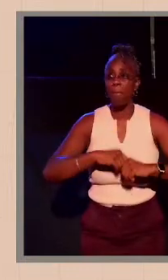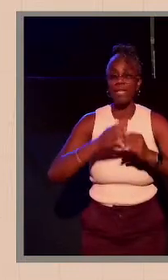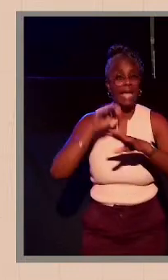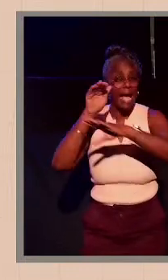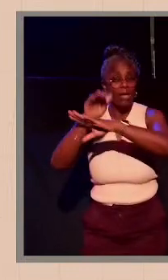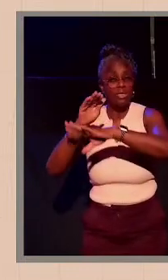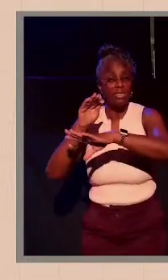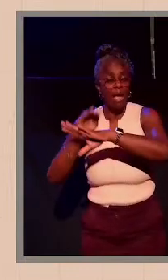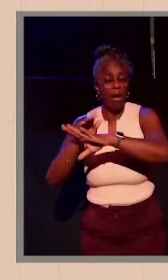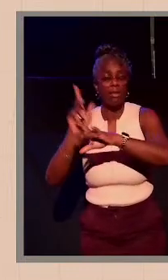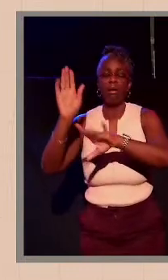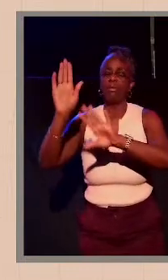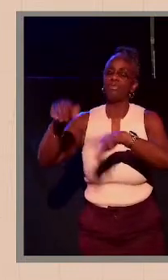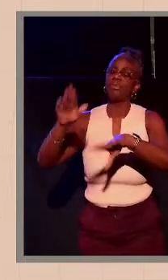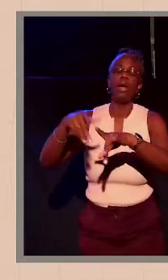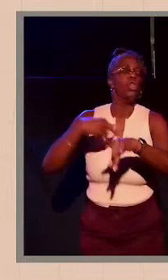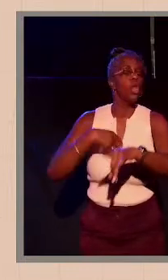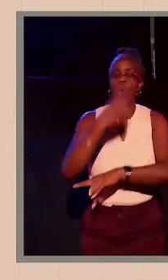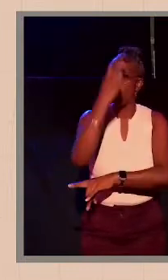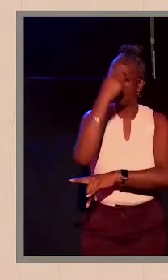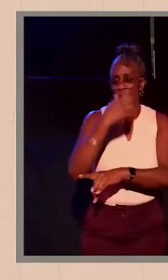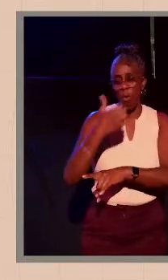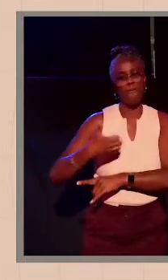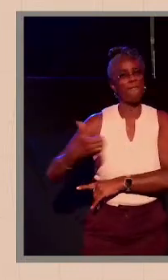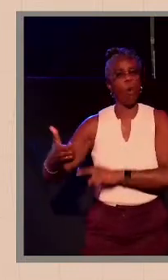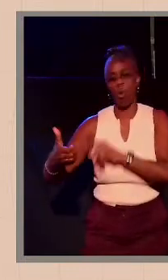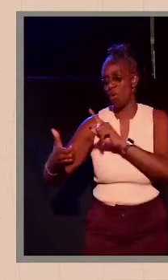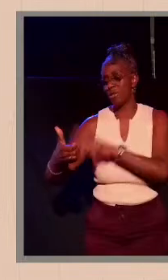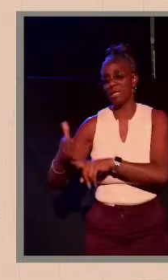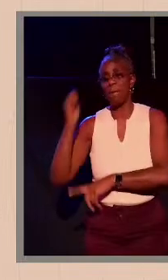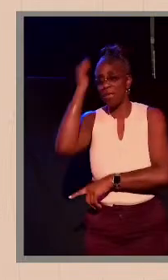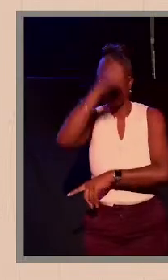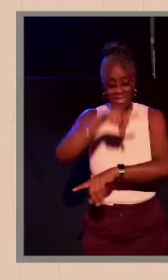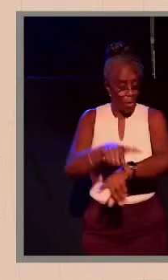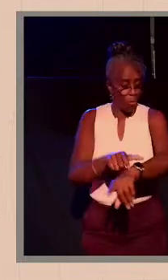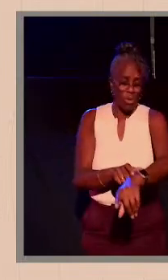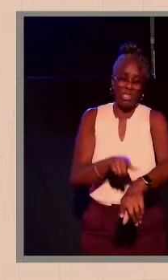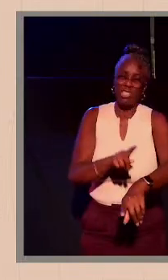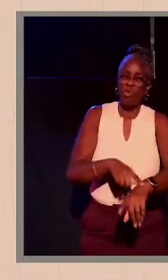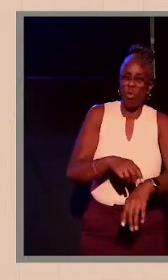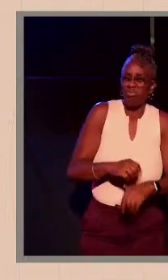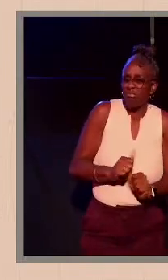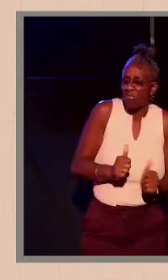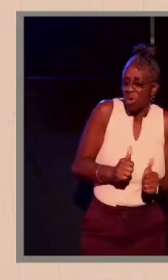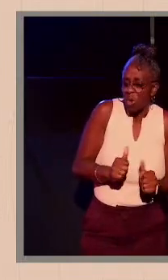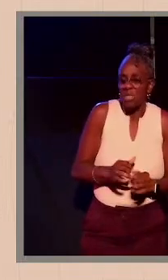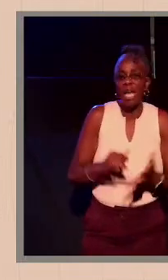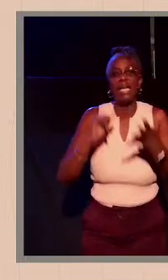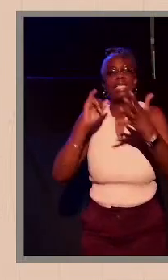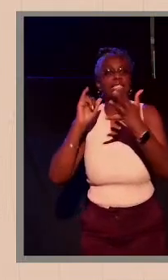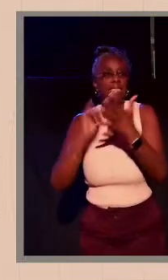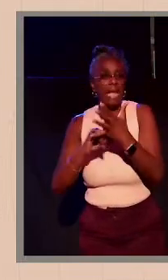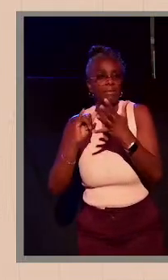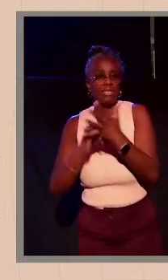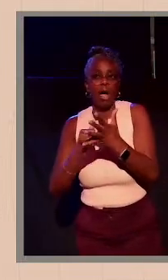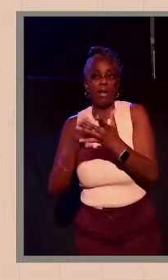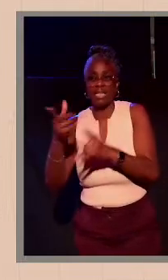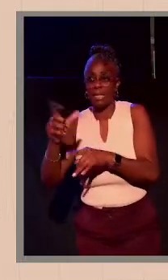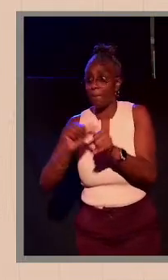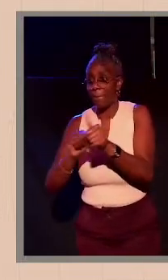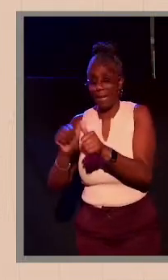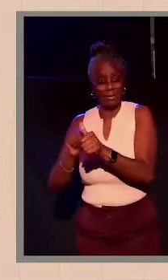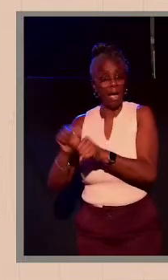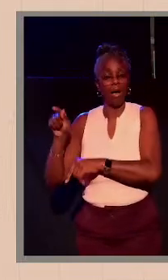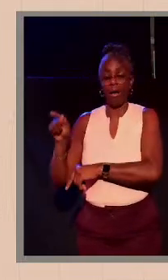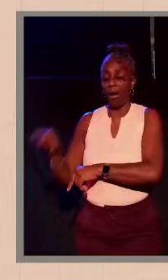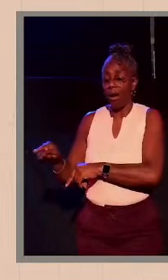assuming? I think it's these old phones, actually. So these old smartwatches are not as good. These Samsungs are much better. So